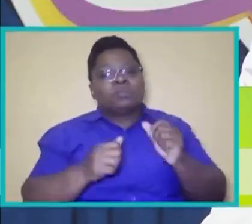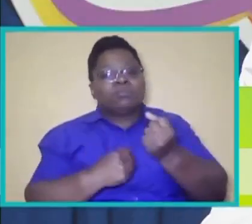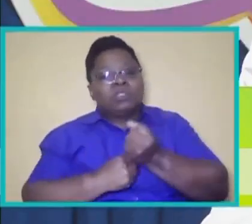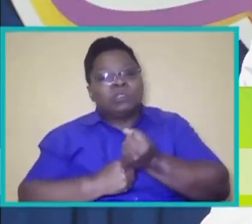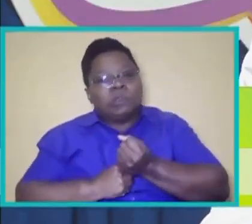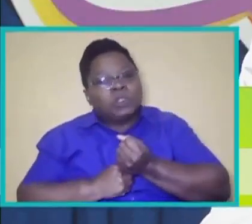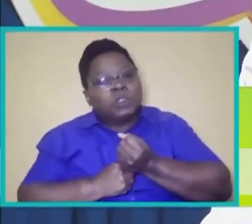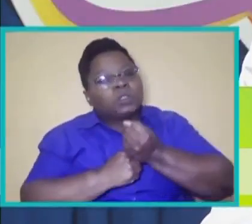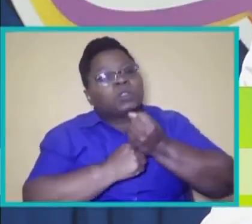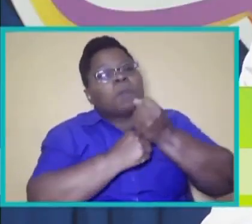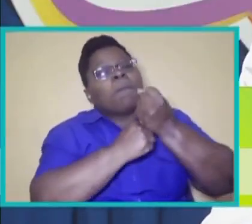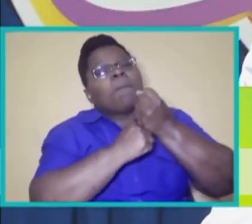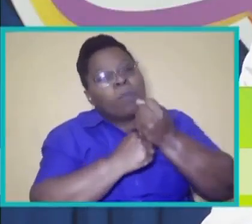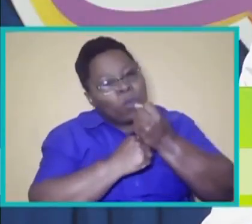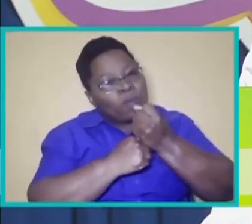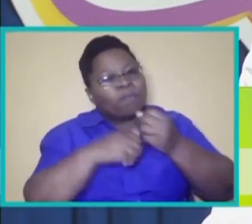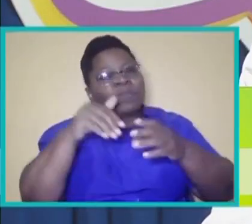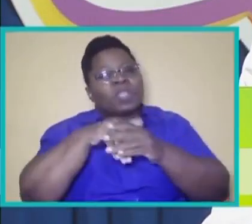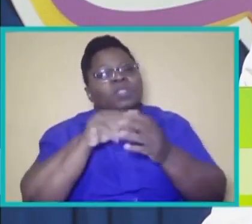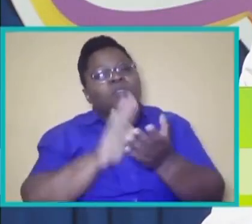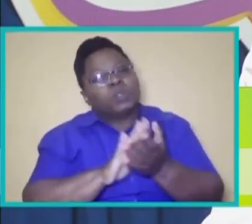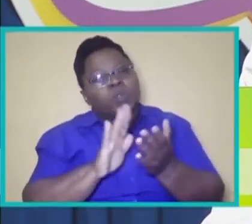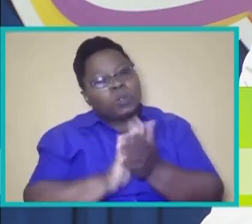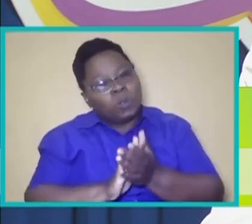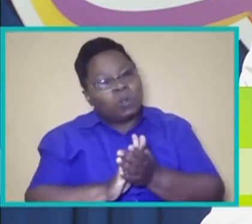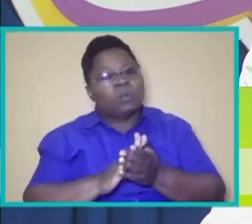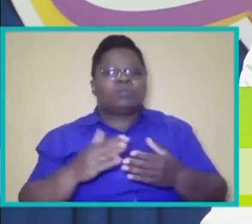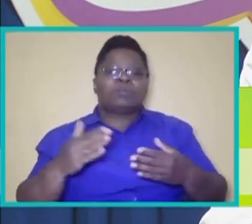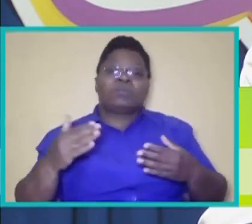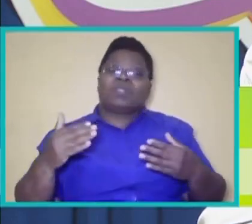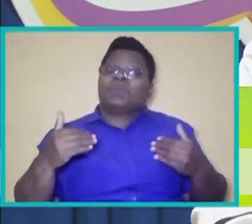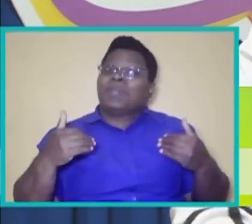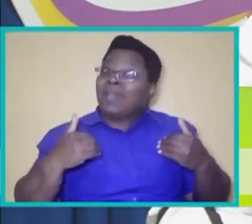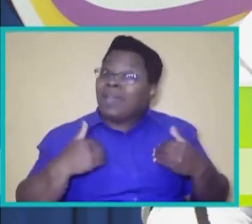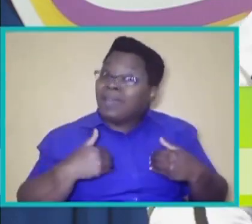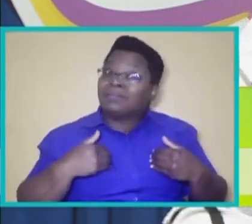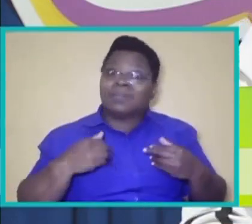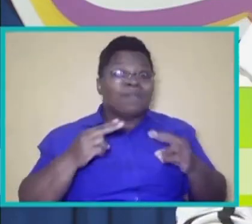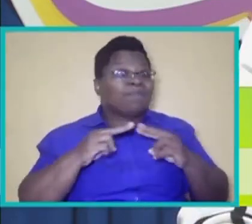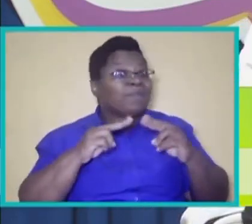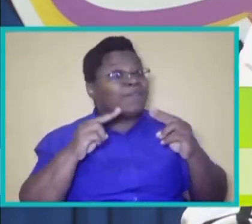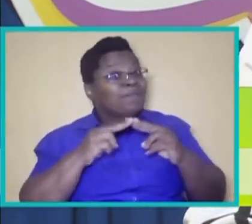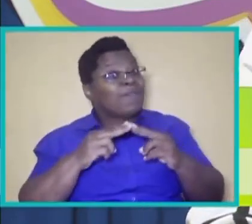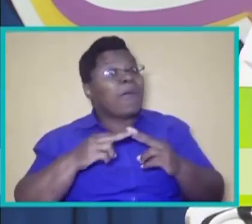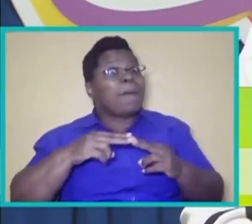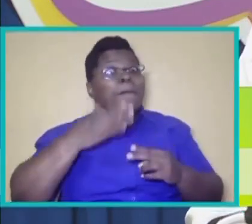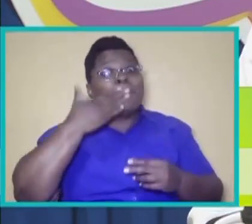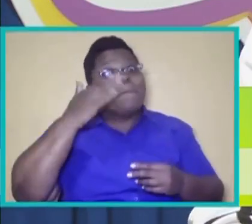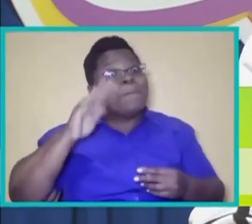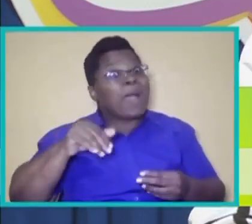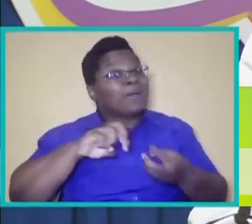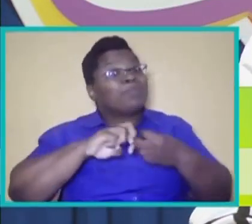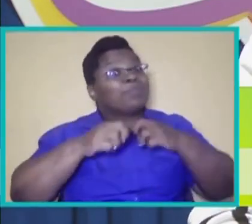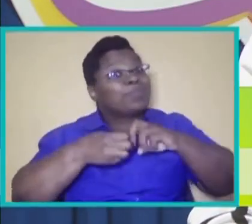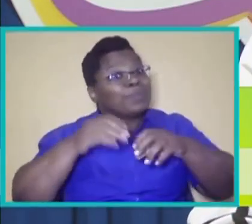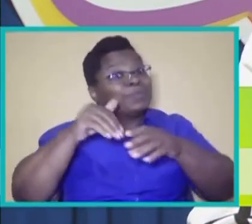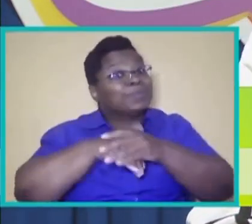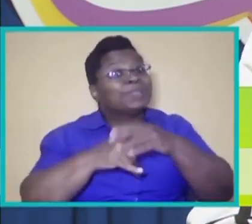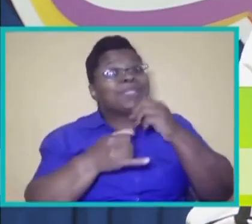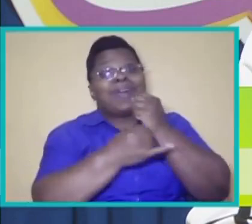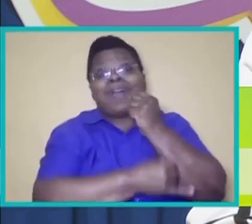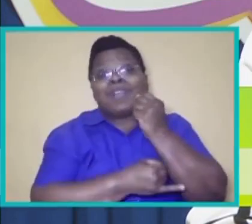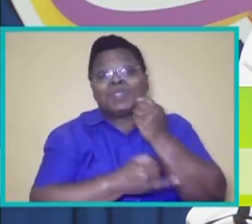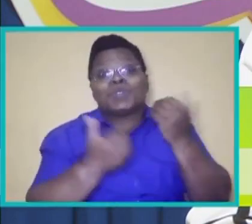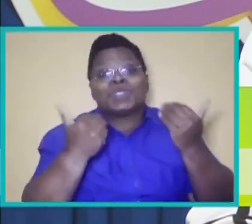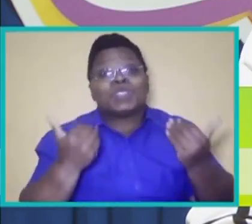a situation that is waiting to explode in our country, because I